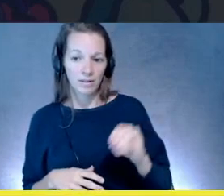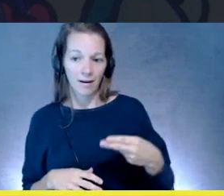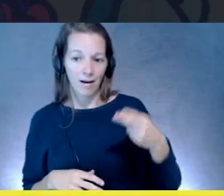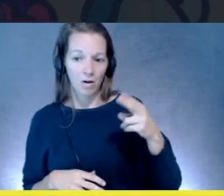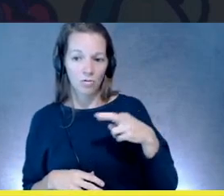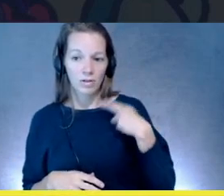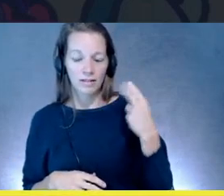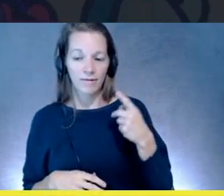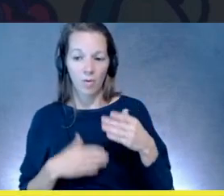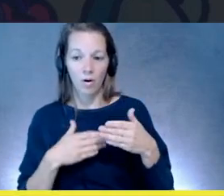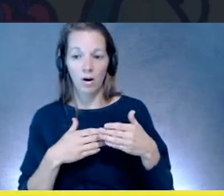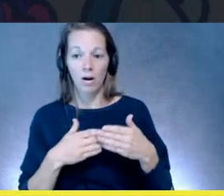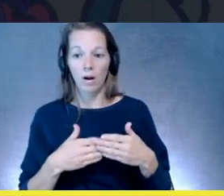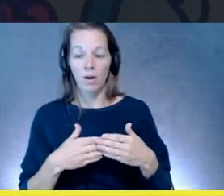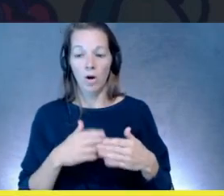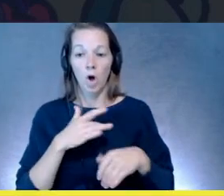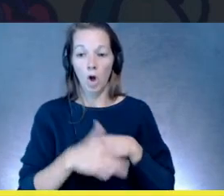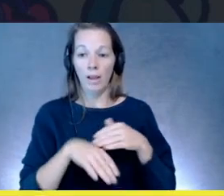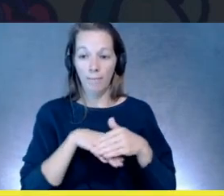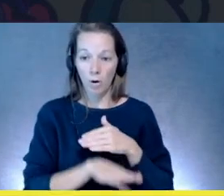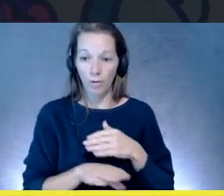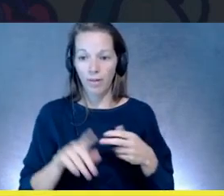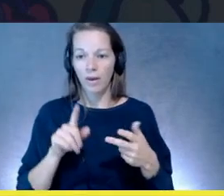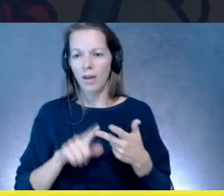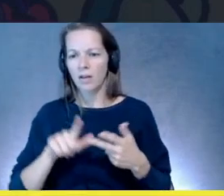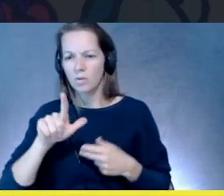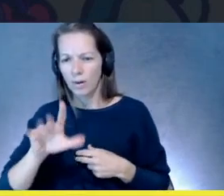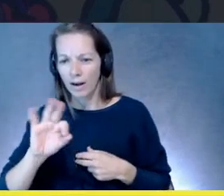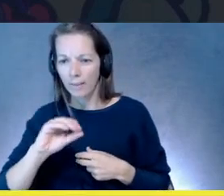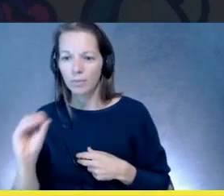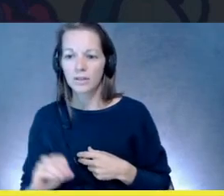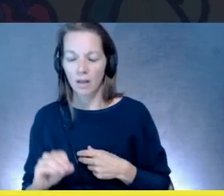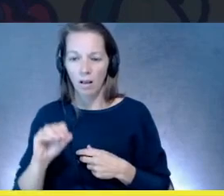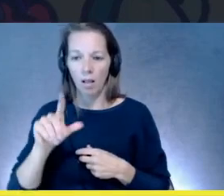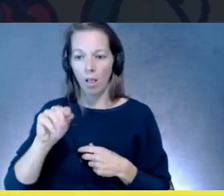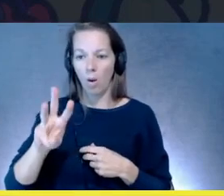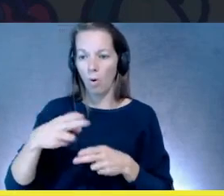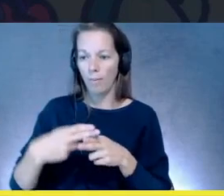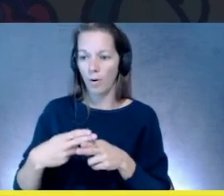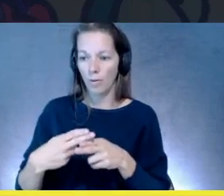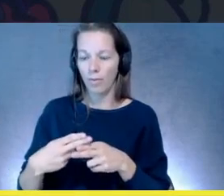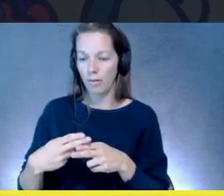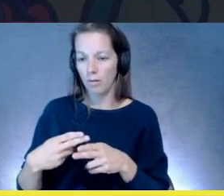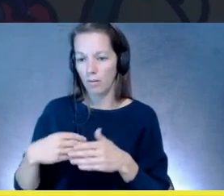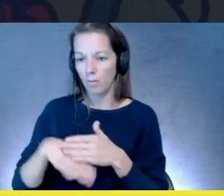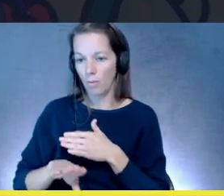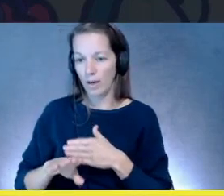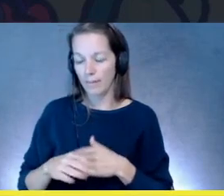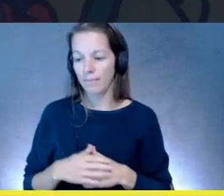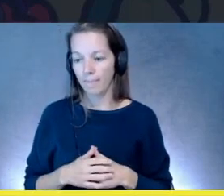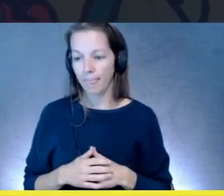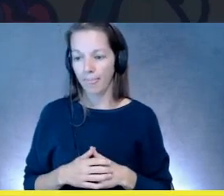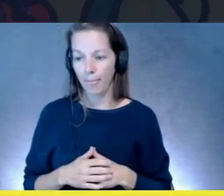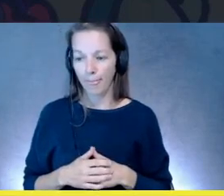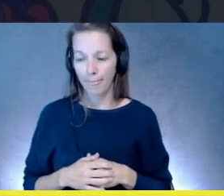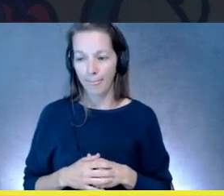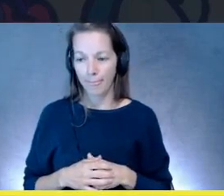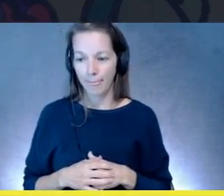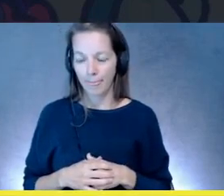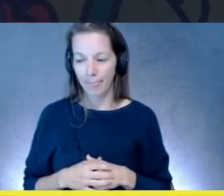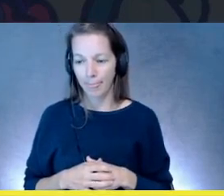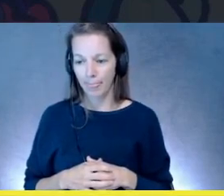birth, and 29% higher risk of low birth weight compared to pregnancies among respondents without disabilities. Next slide, please.